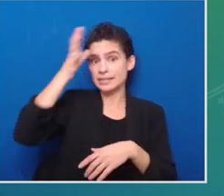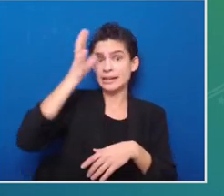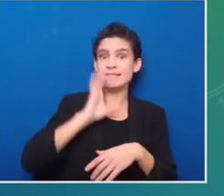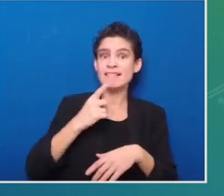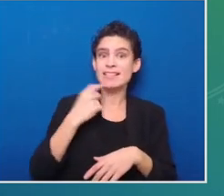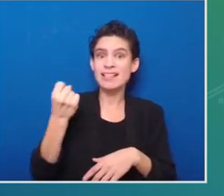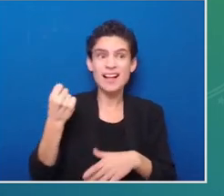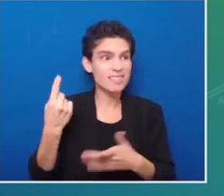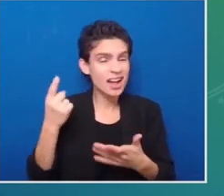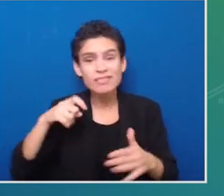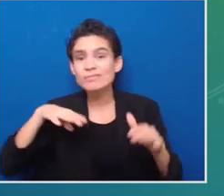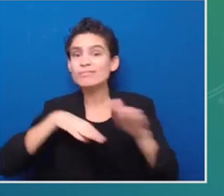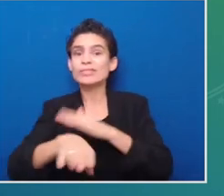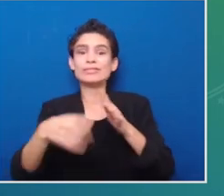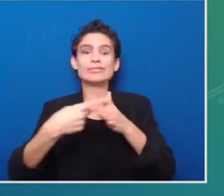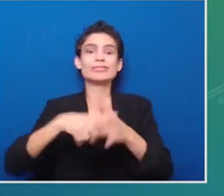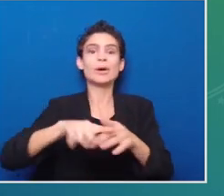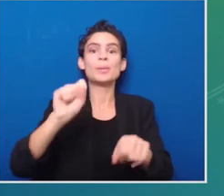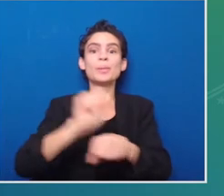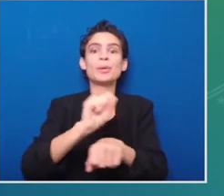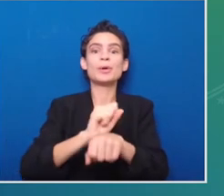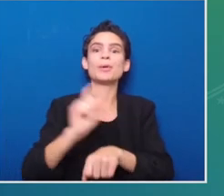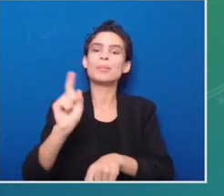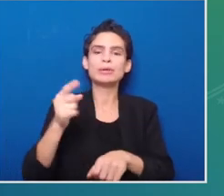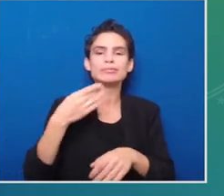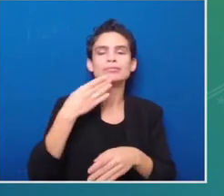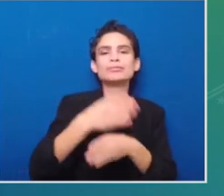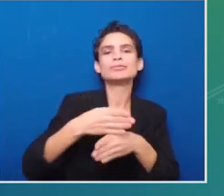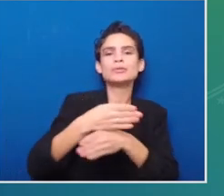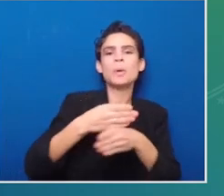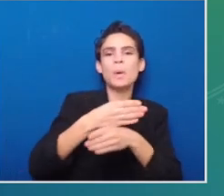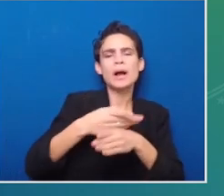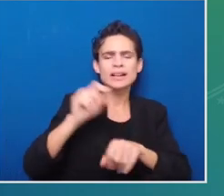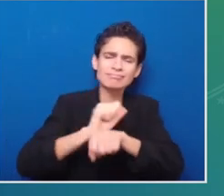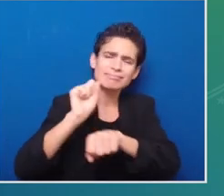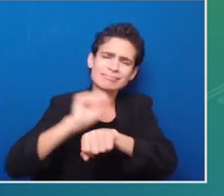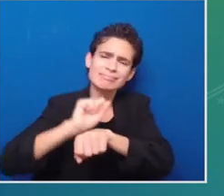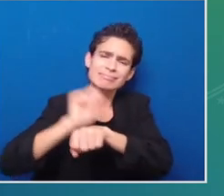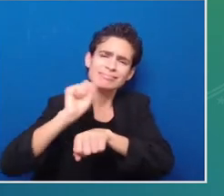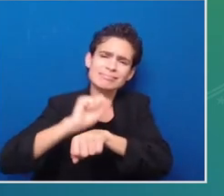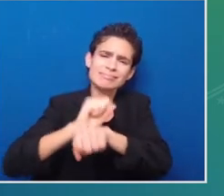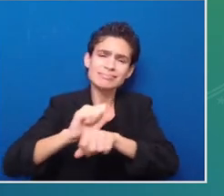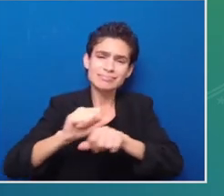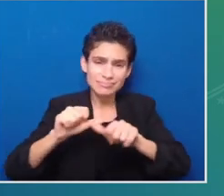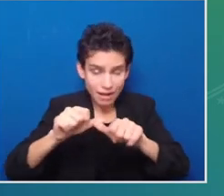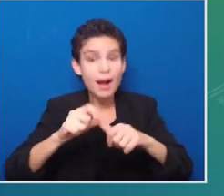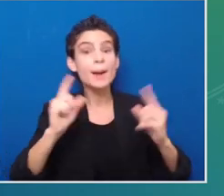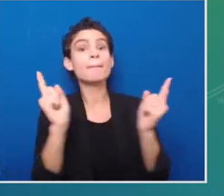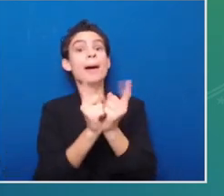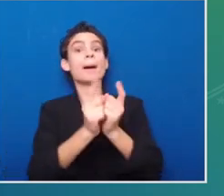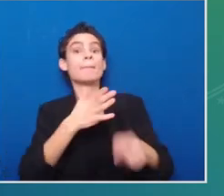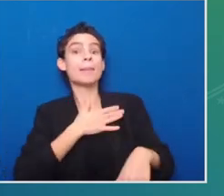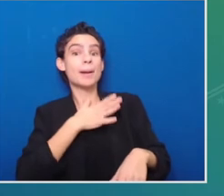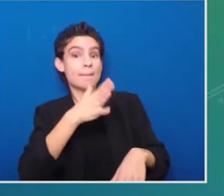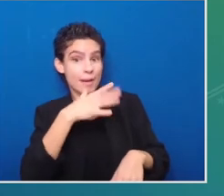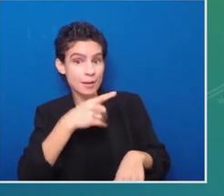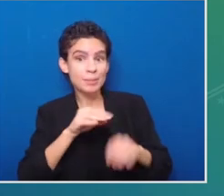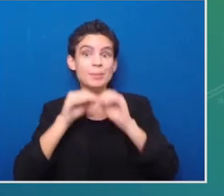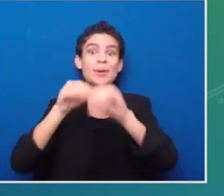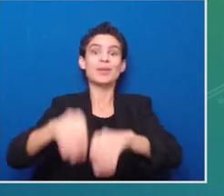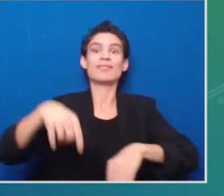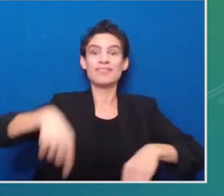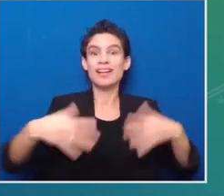sawmill. And he never stopped working. He married my mom. They came to America for